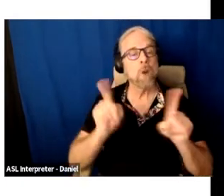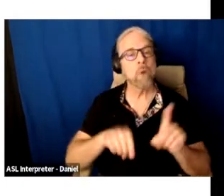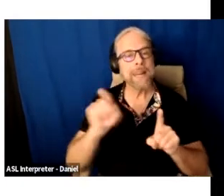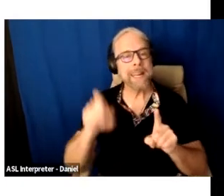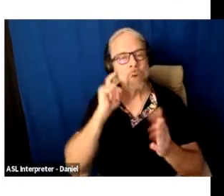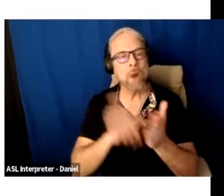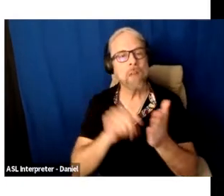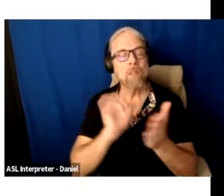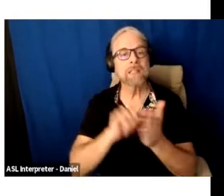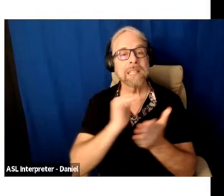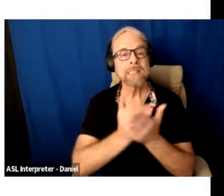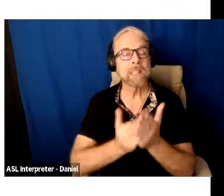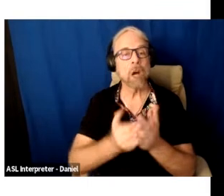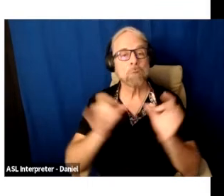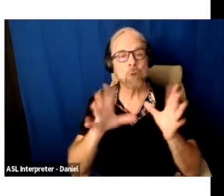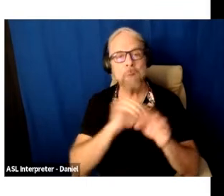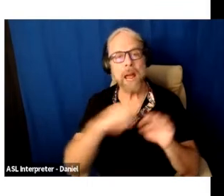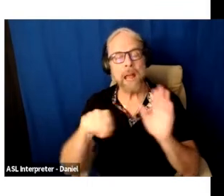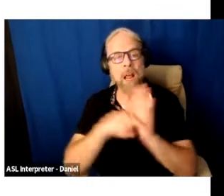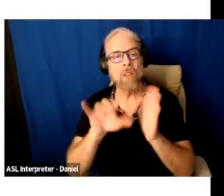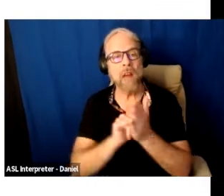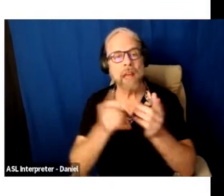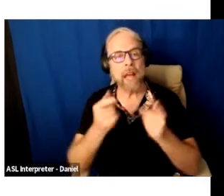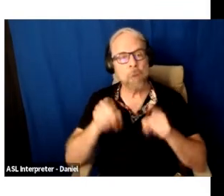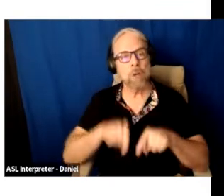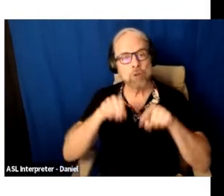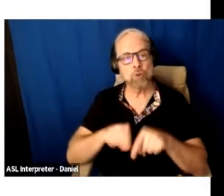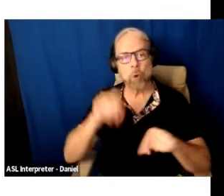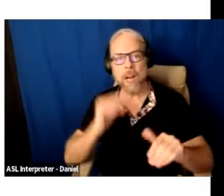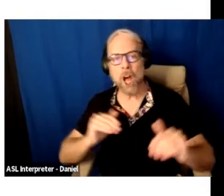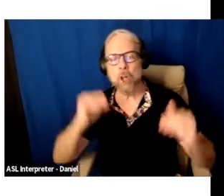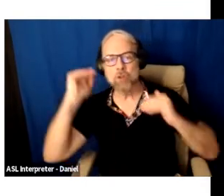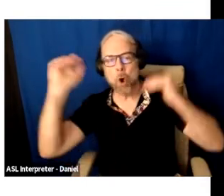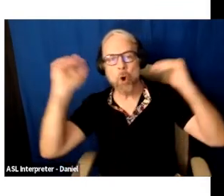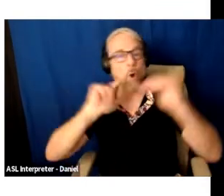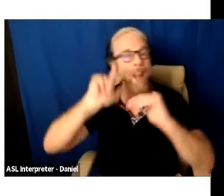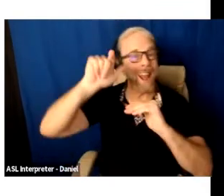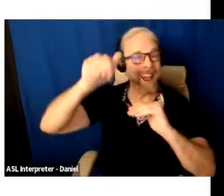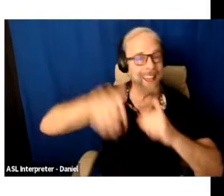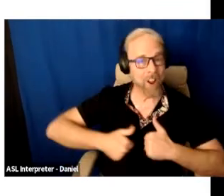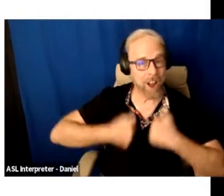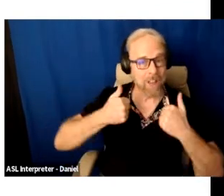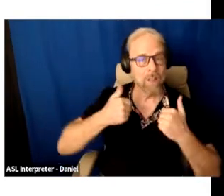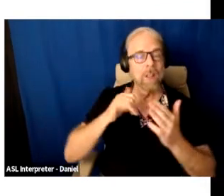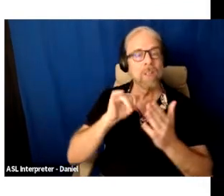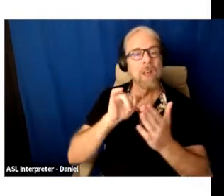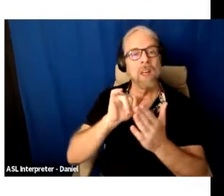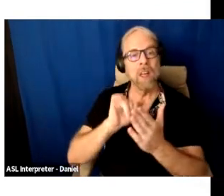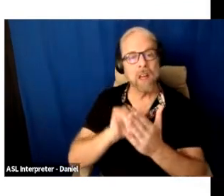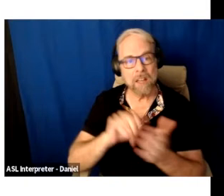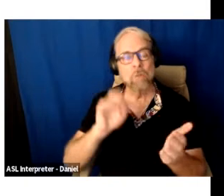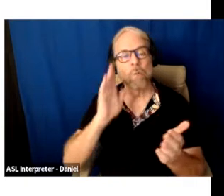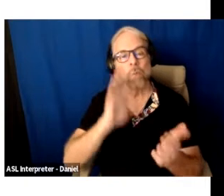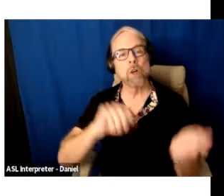there are some traumas and adversities that can occur in adulthood or later in life that really can change